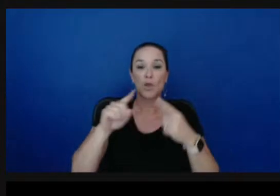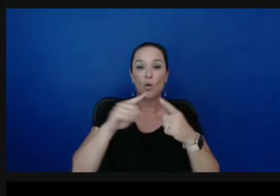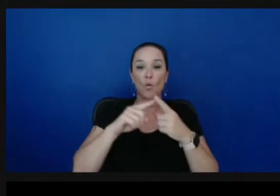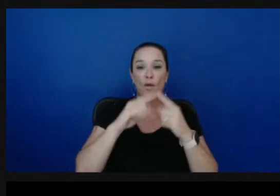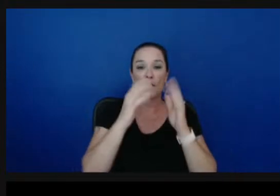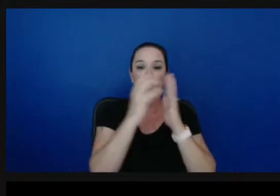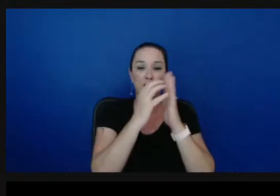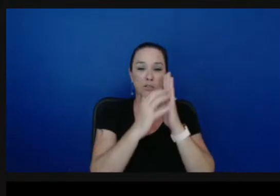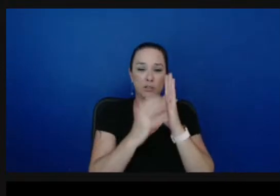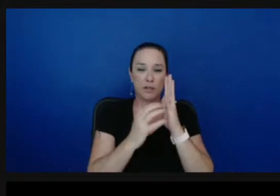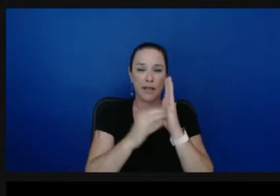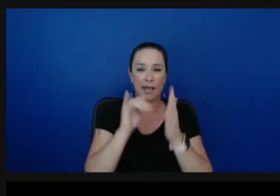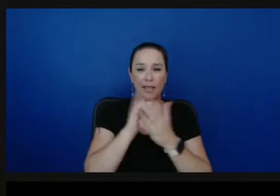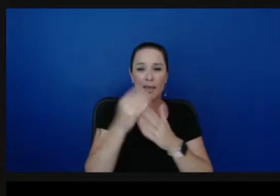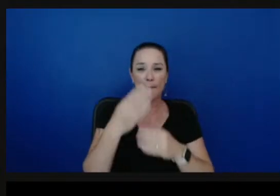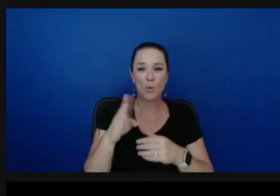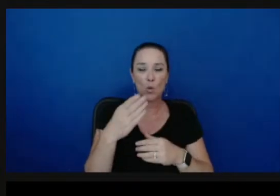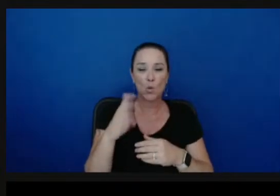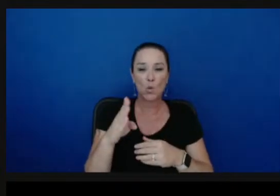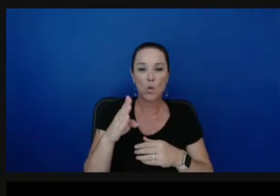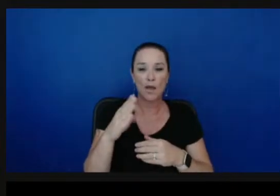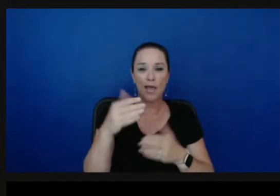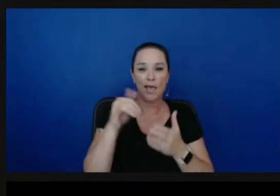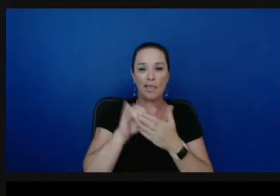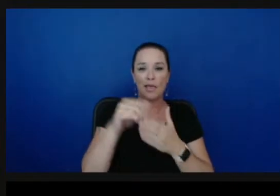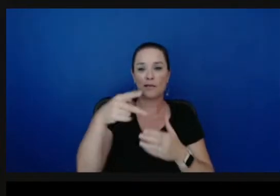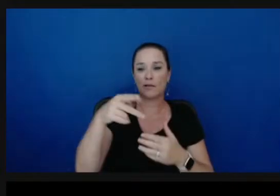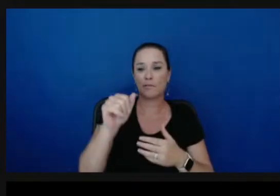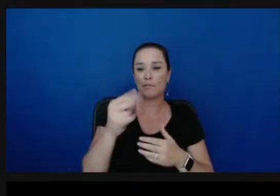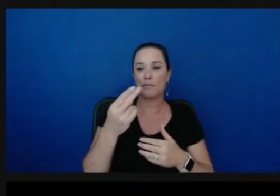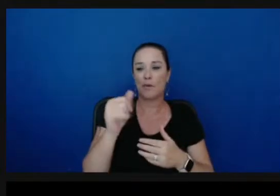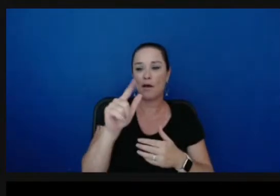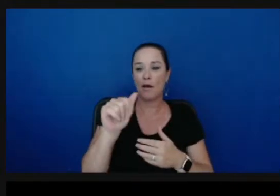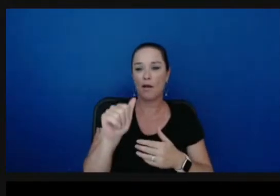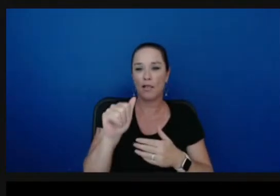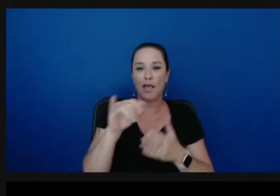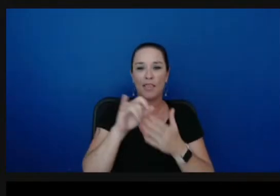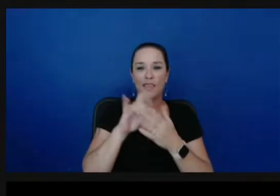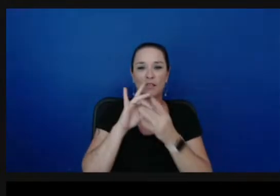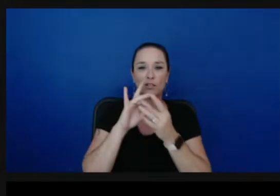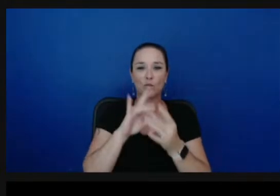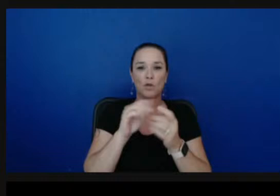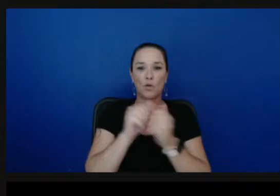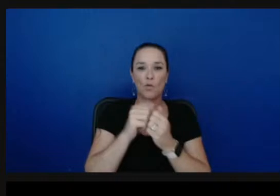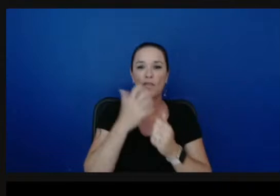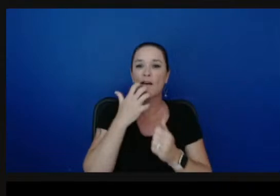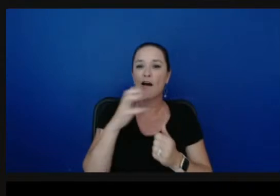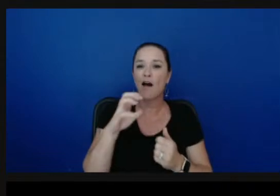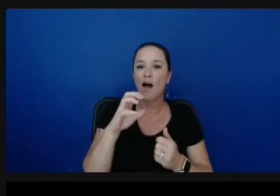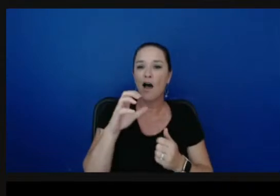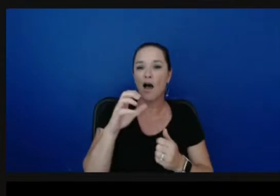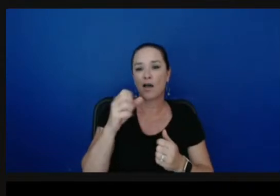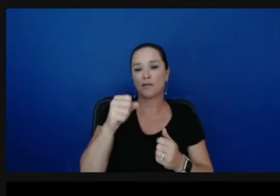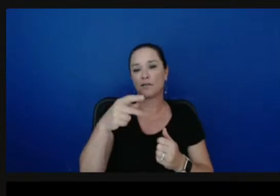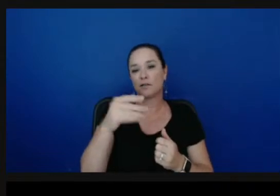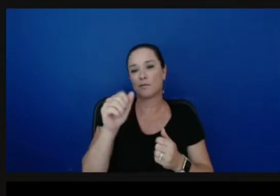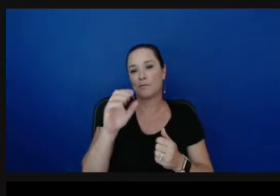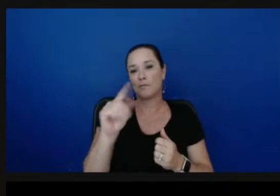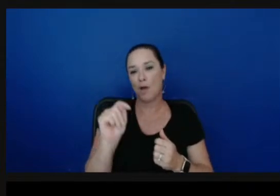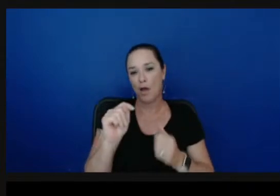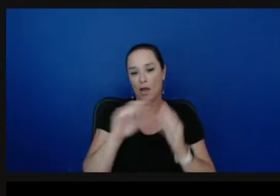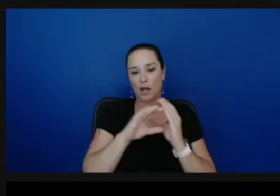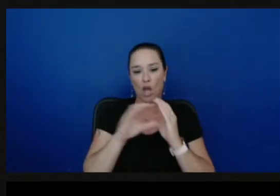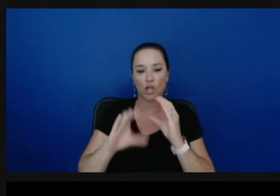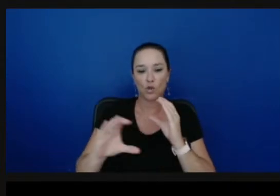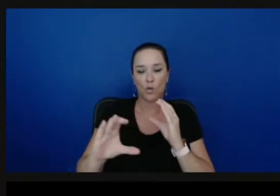this cluster over here of blues being the deep Pahala earthquakes associated with a hotspot, feeder conduits that move